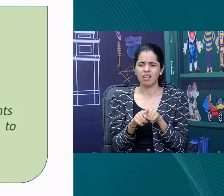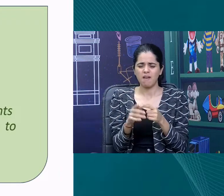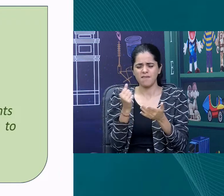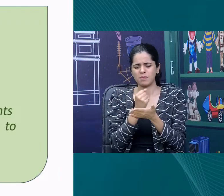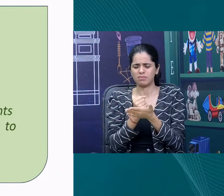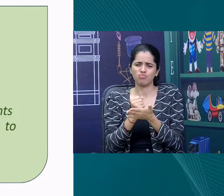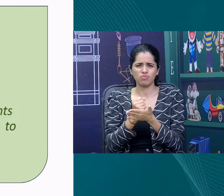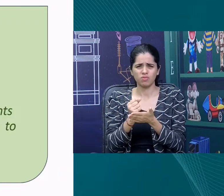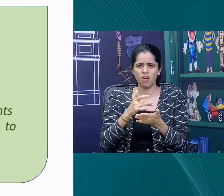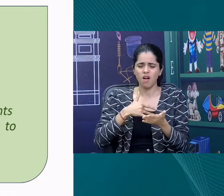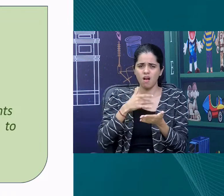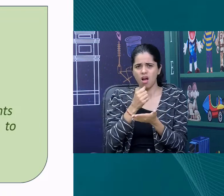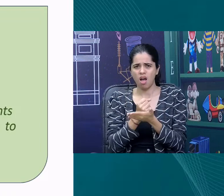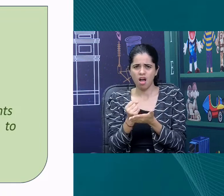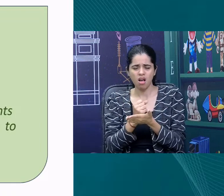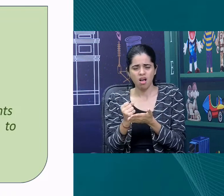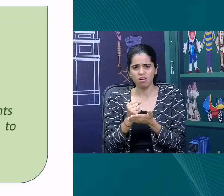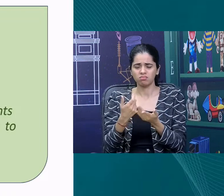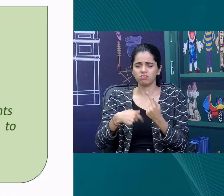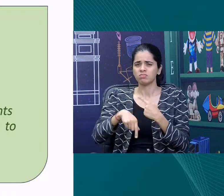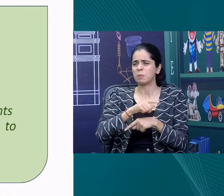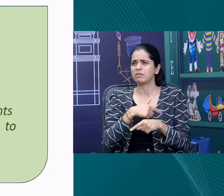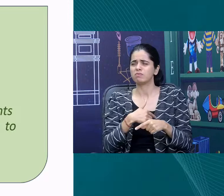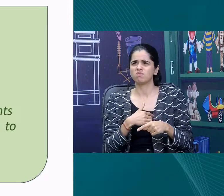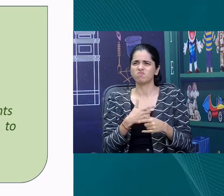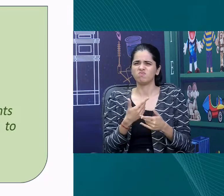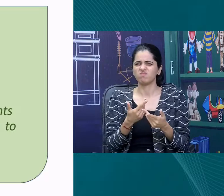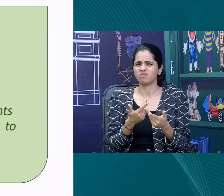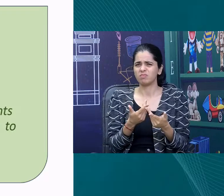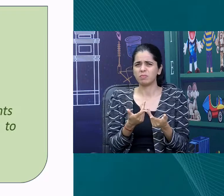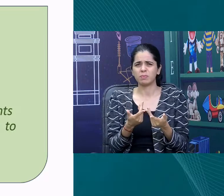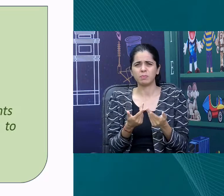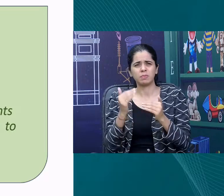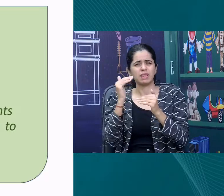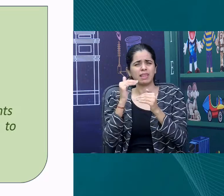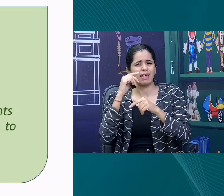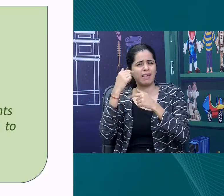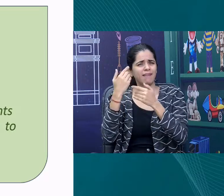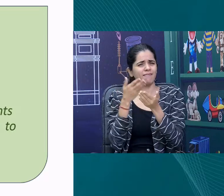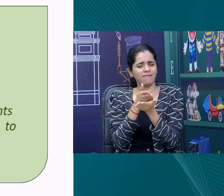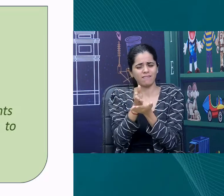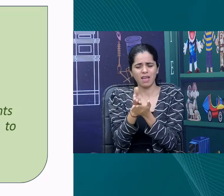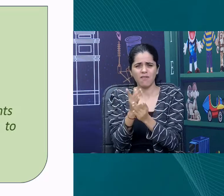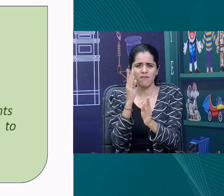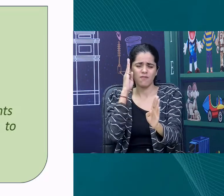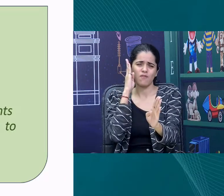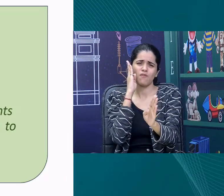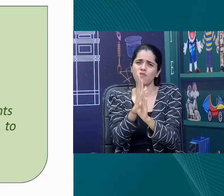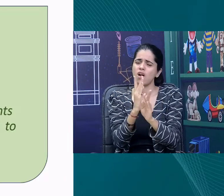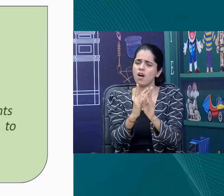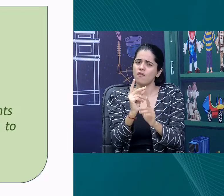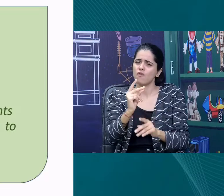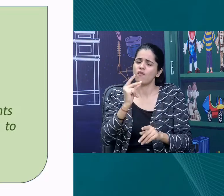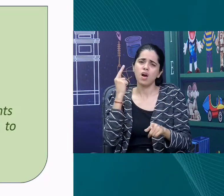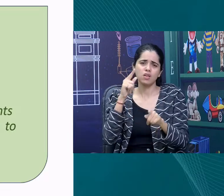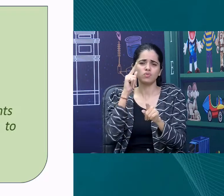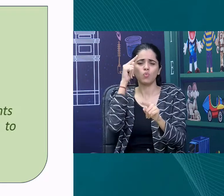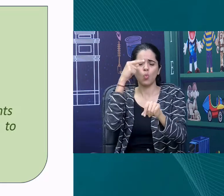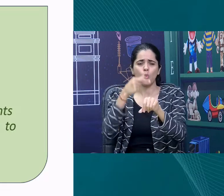try this out. We really want to try it. But they try to do it everything at one go. They go so fast.